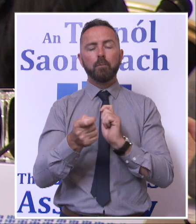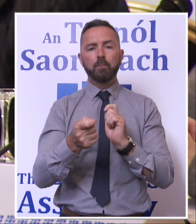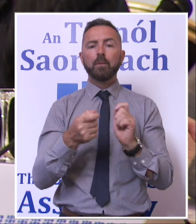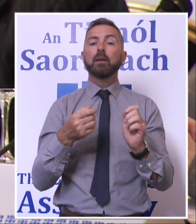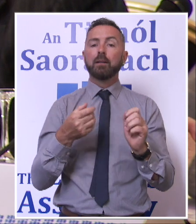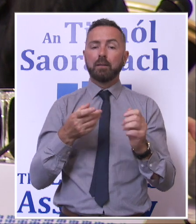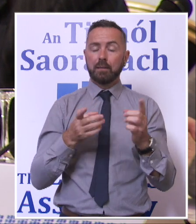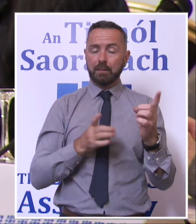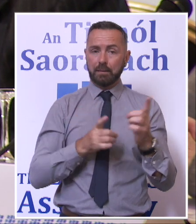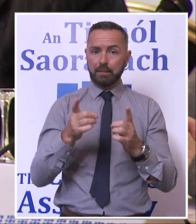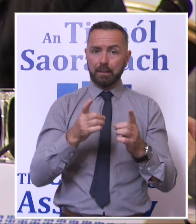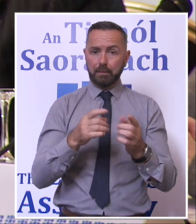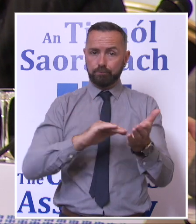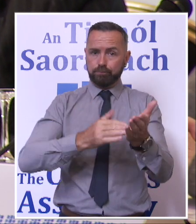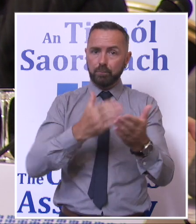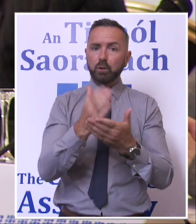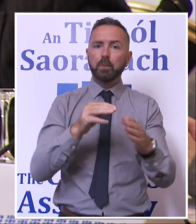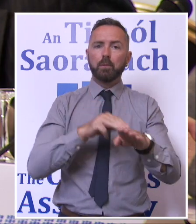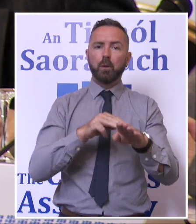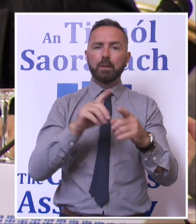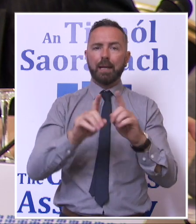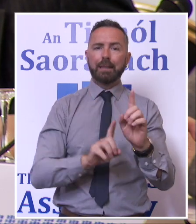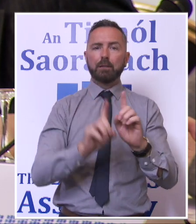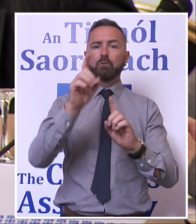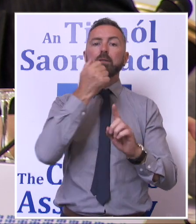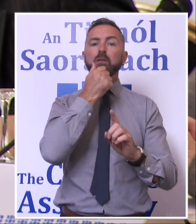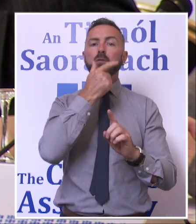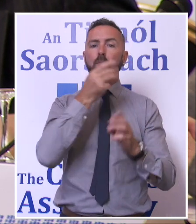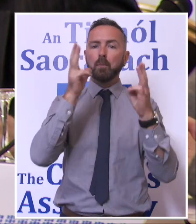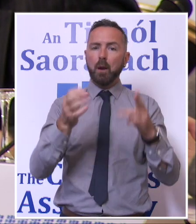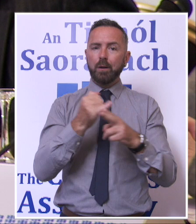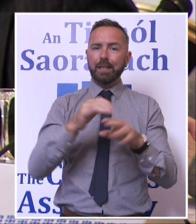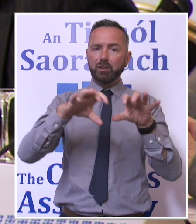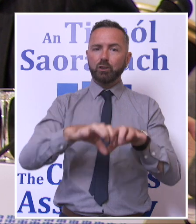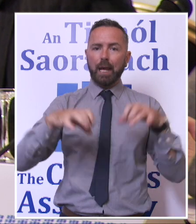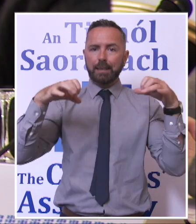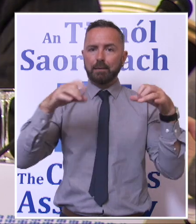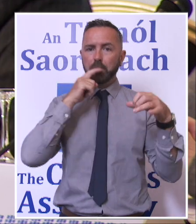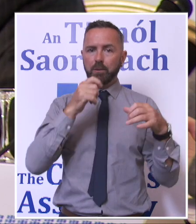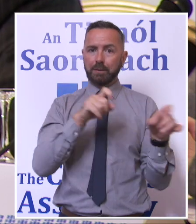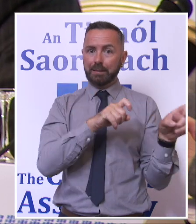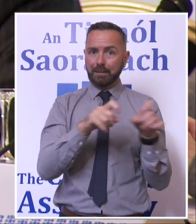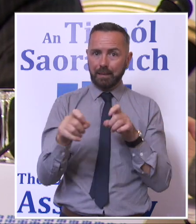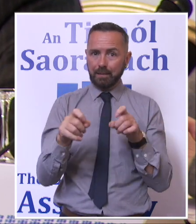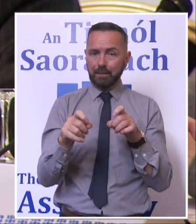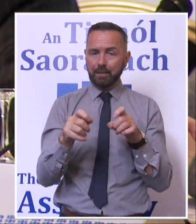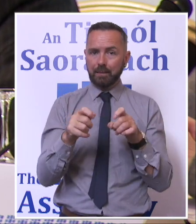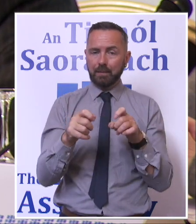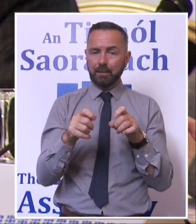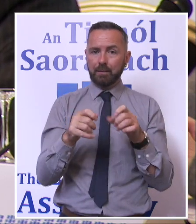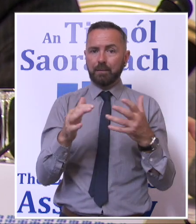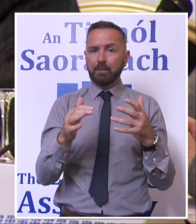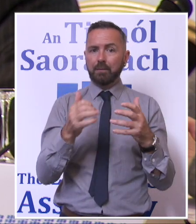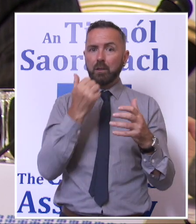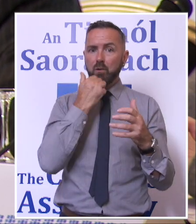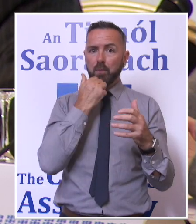and increasing Dublin's clout in the Seanad, the local authorities remain large by international standards, and they're growing, and